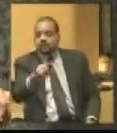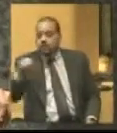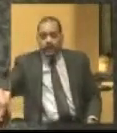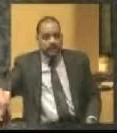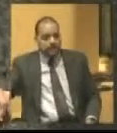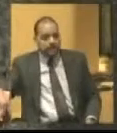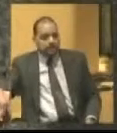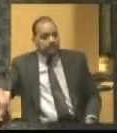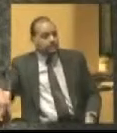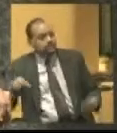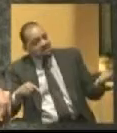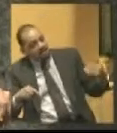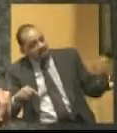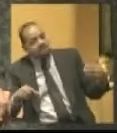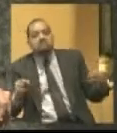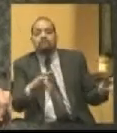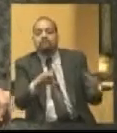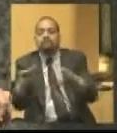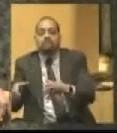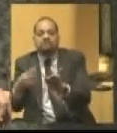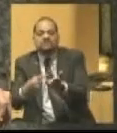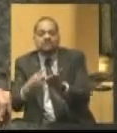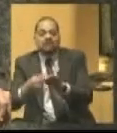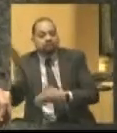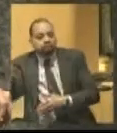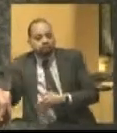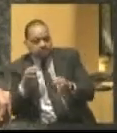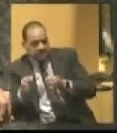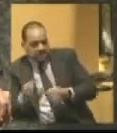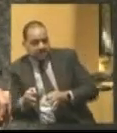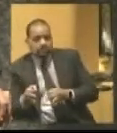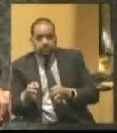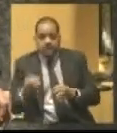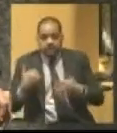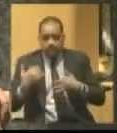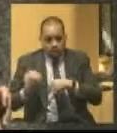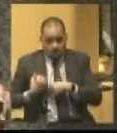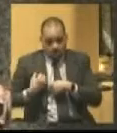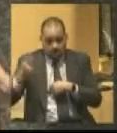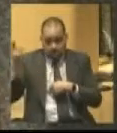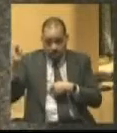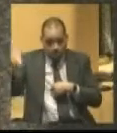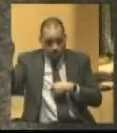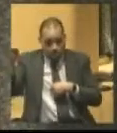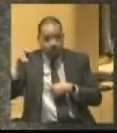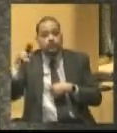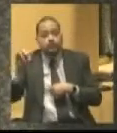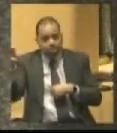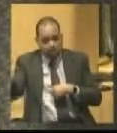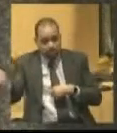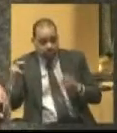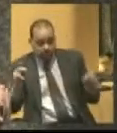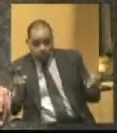to see if he could persuade them to enlist in the Union Army. Those he, quote, can't coax would be free to go back." Eldridge's daughter